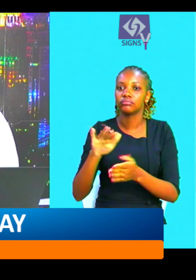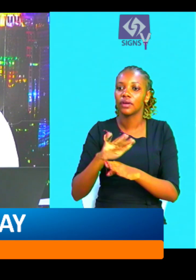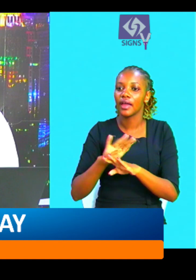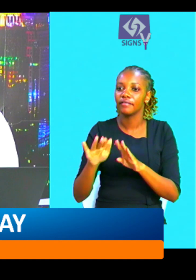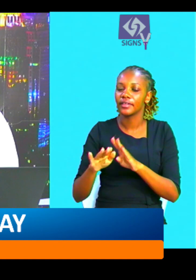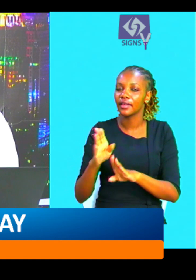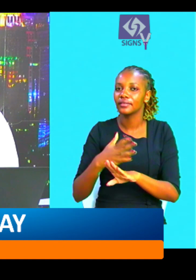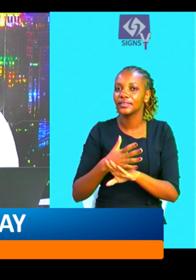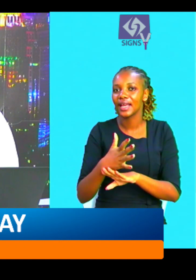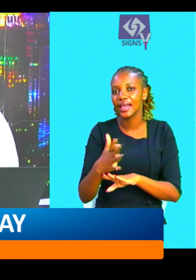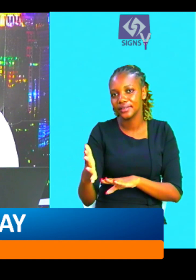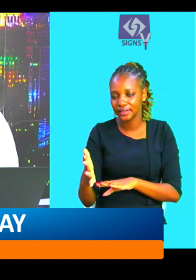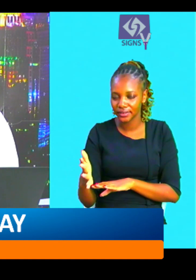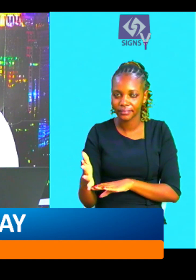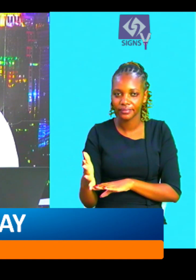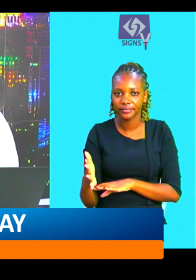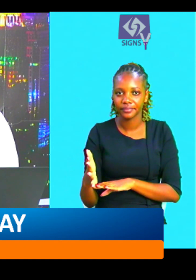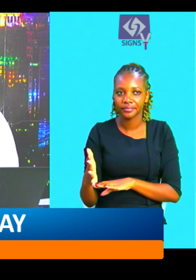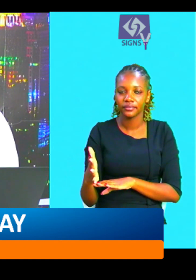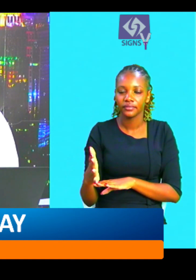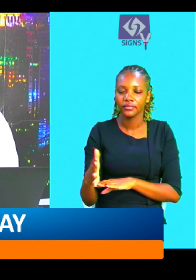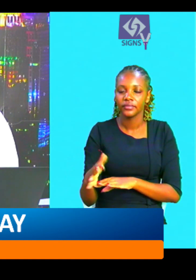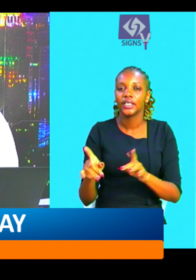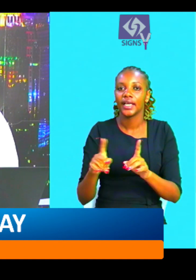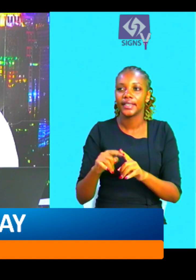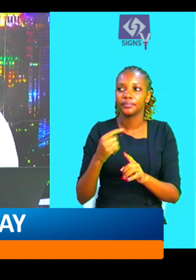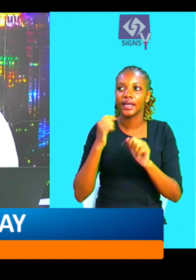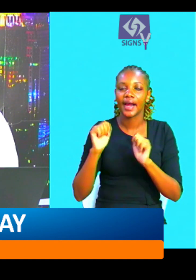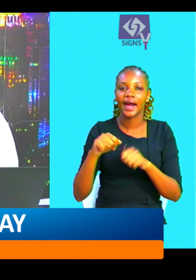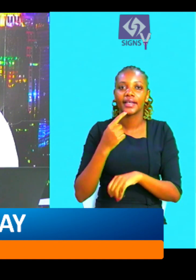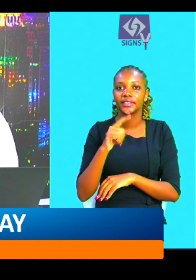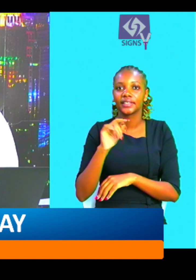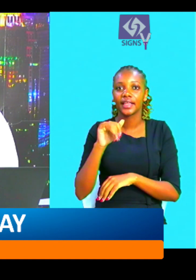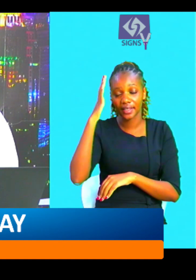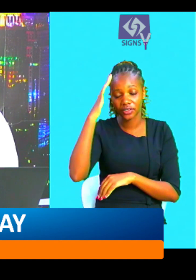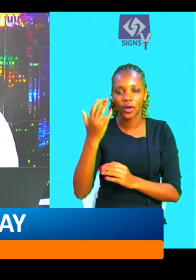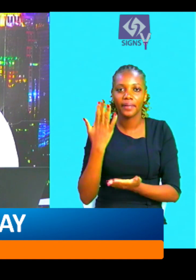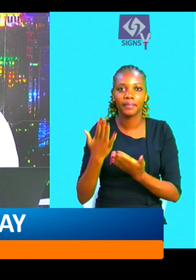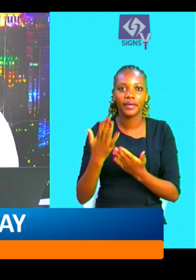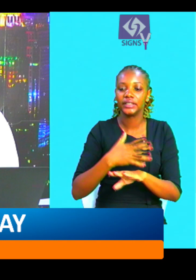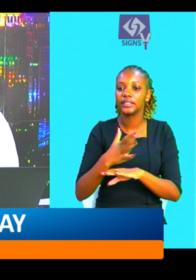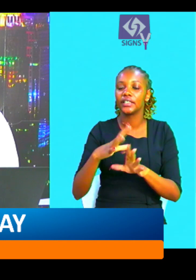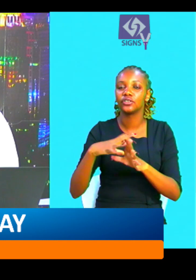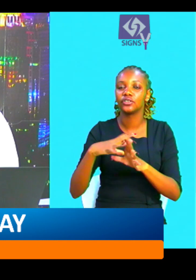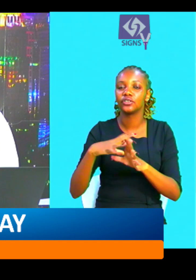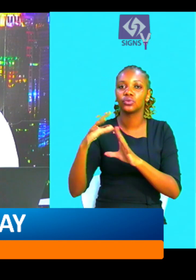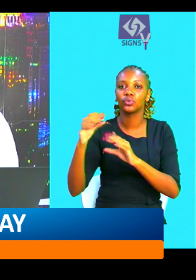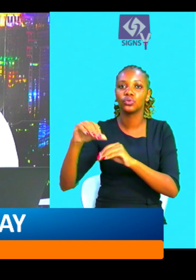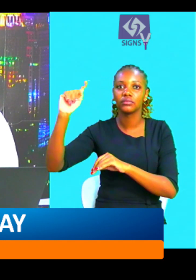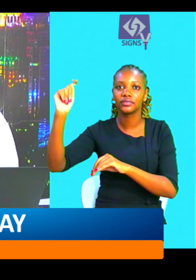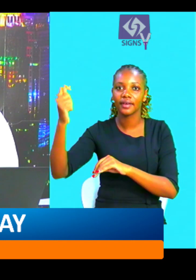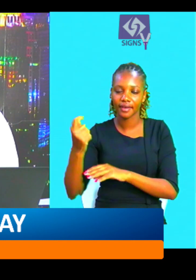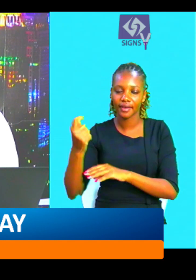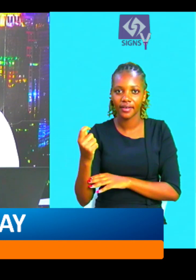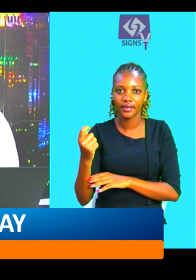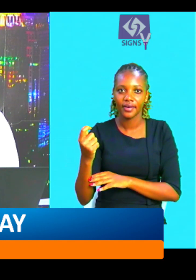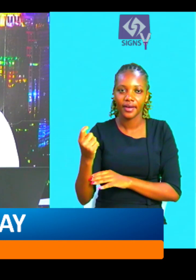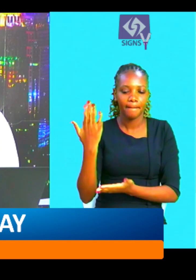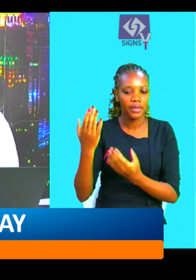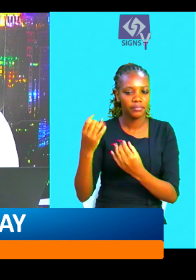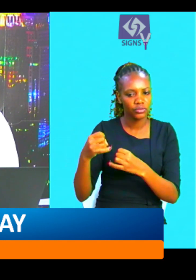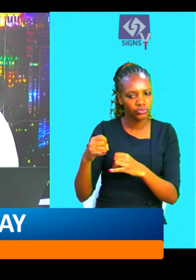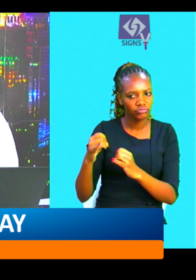buying time to make the move that he thinks will be breaking the camel's back at a time that he feels he